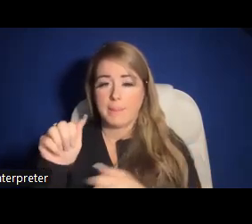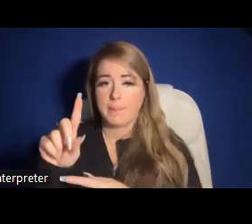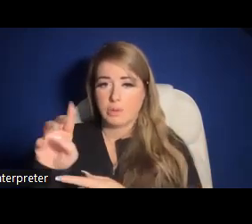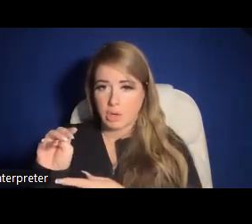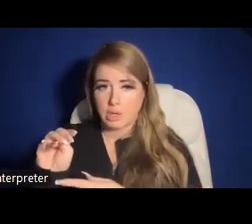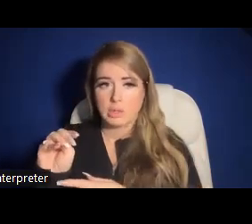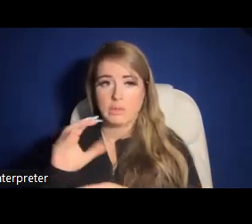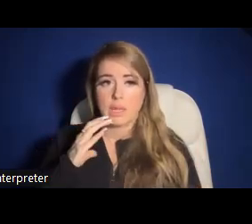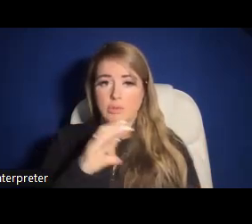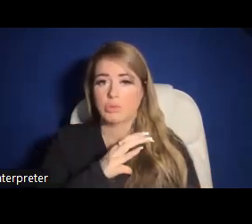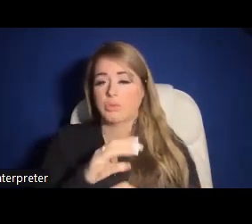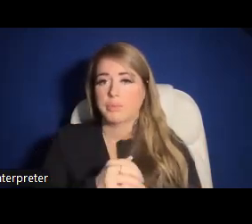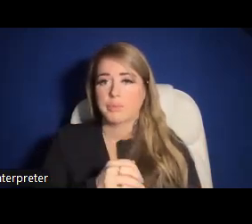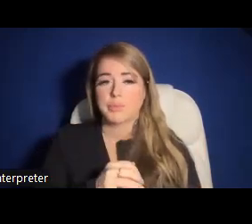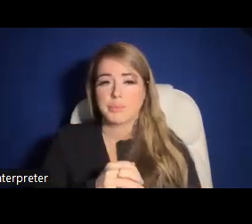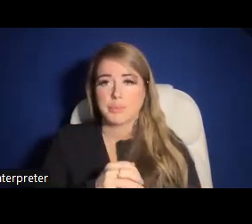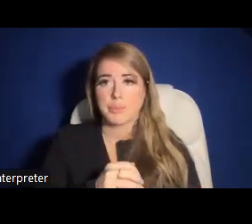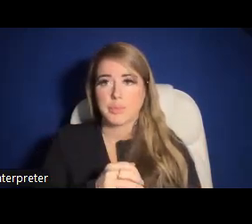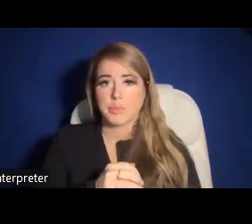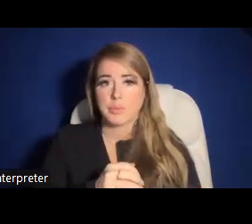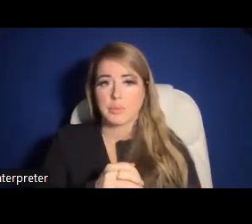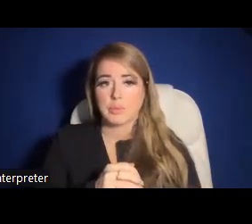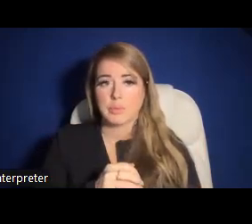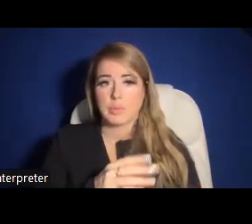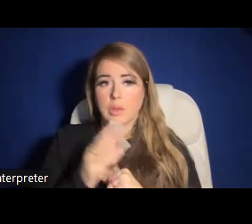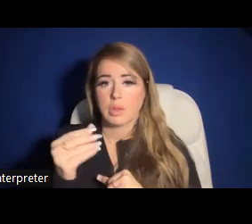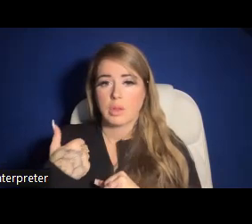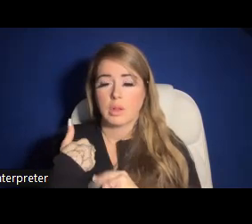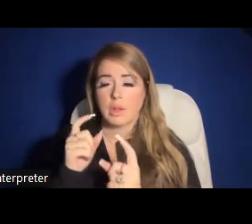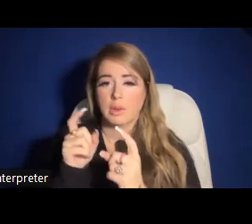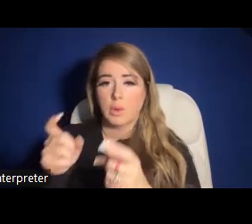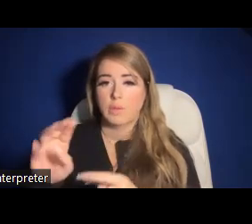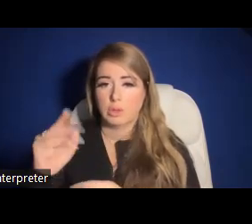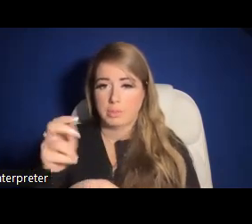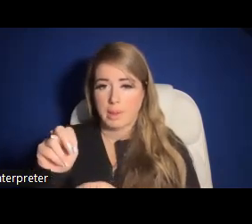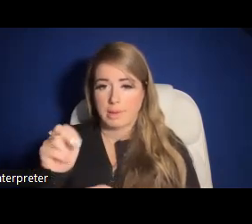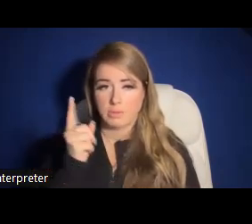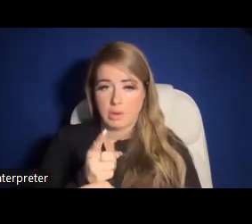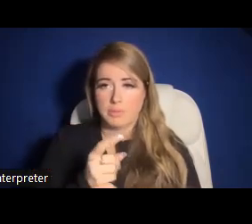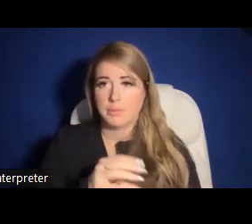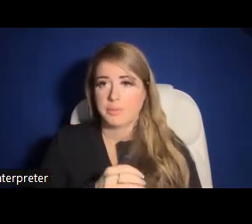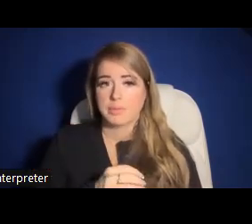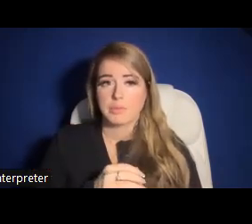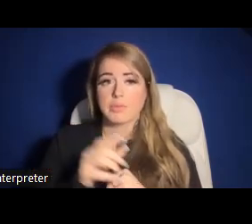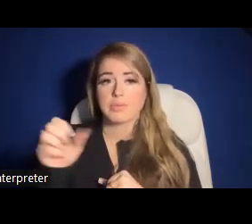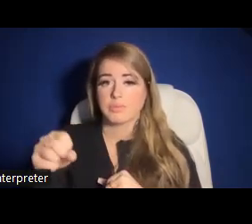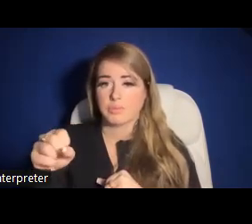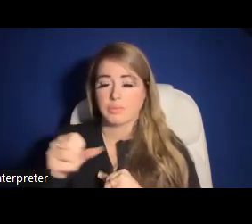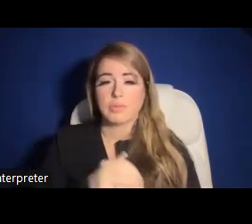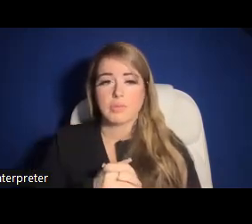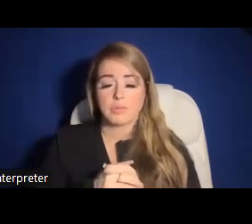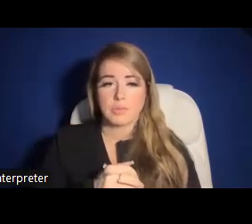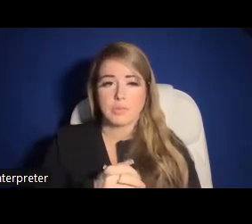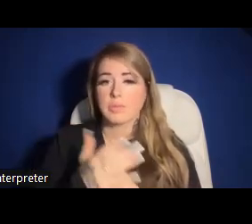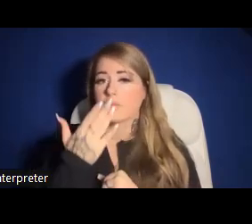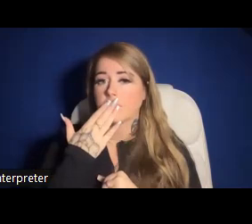Council. Thank you. And I hand it over to Megan, correct? Yes, thank you, Tasha. All right, thank